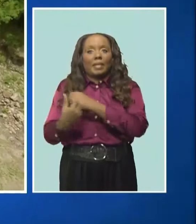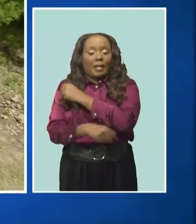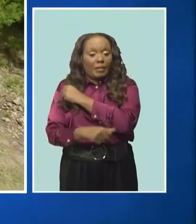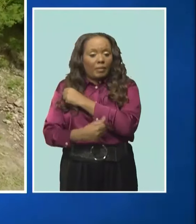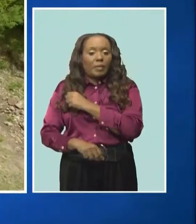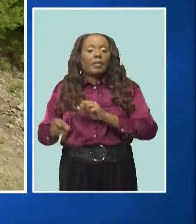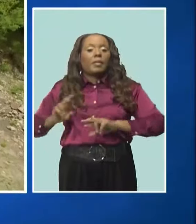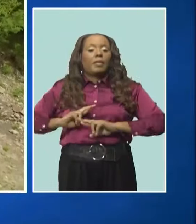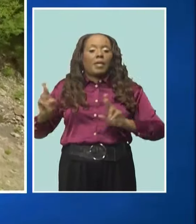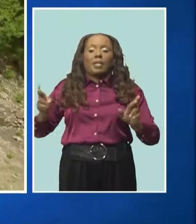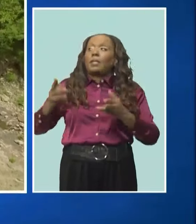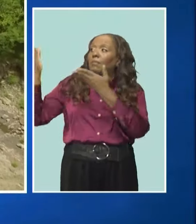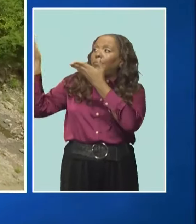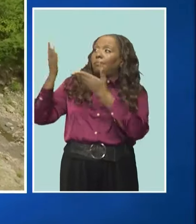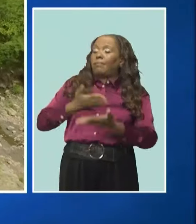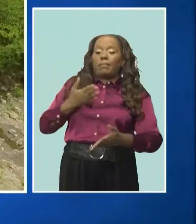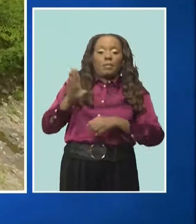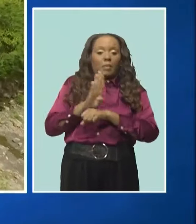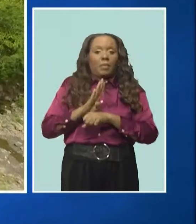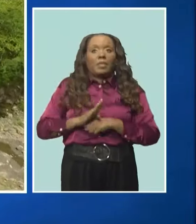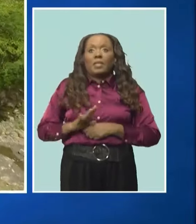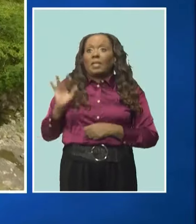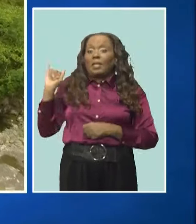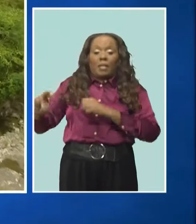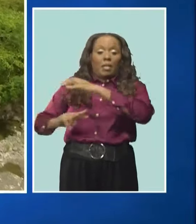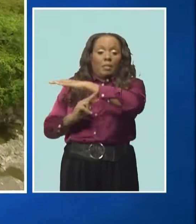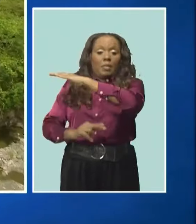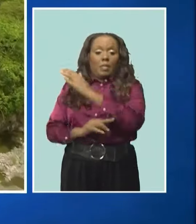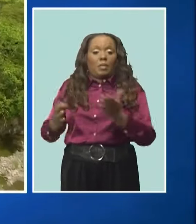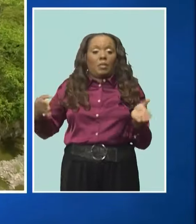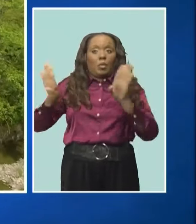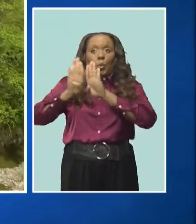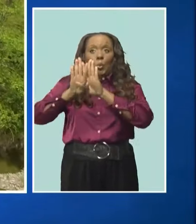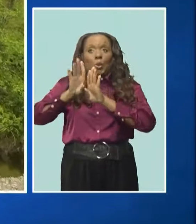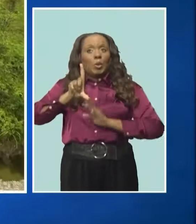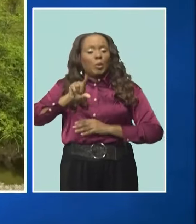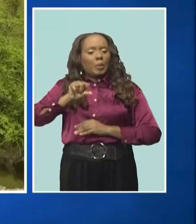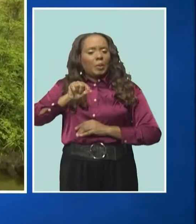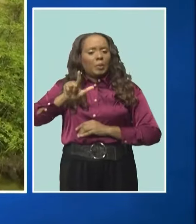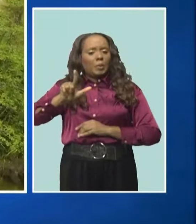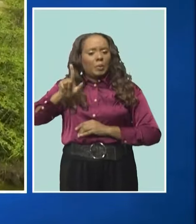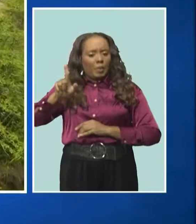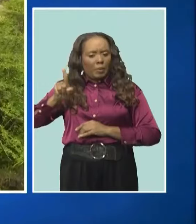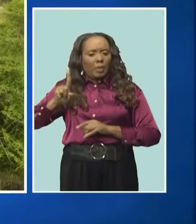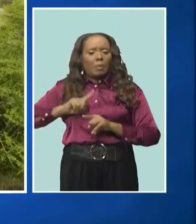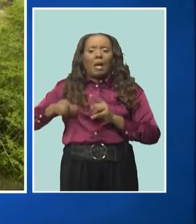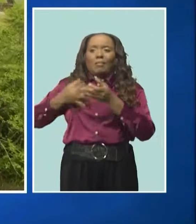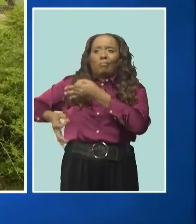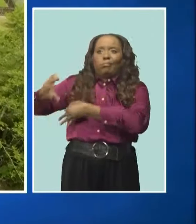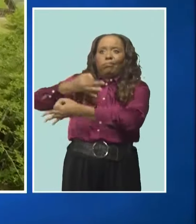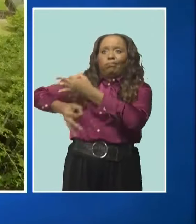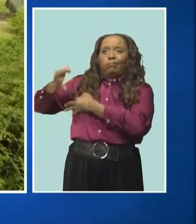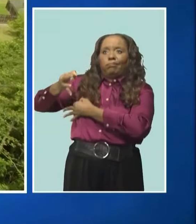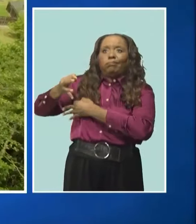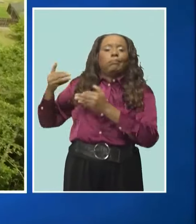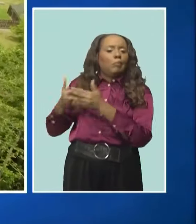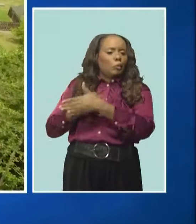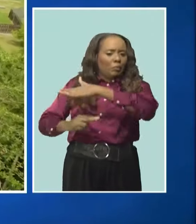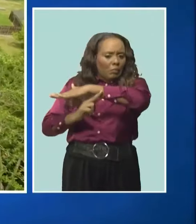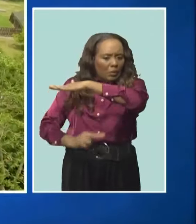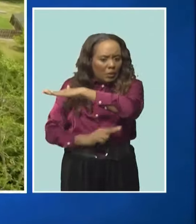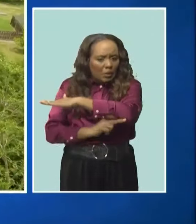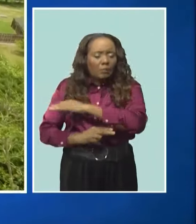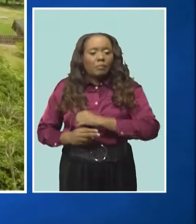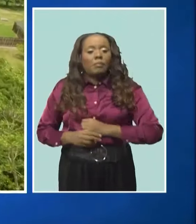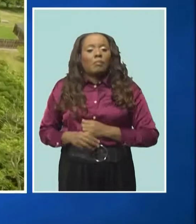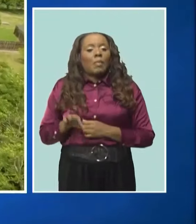Andrew, which was closed in 2021 owing to structural failure, will be replaced with a new bridge in the same location.